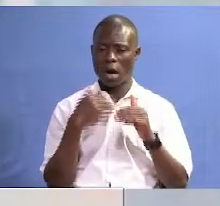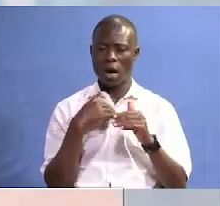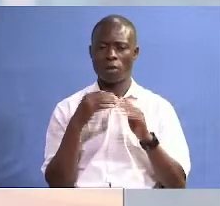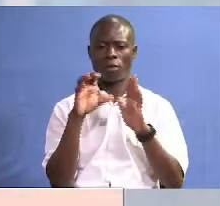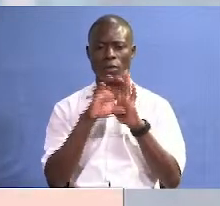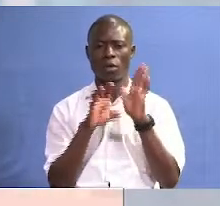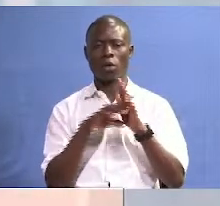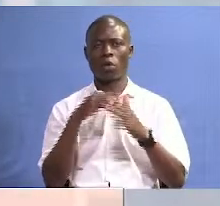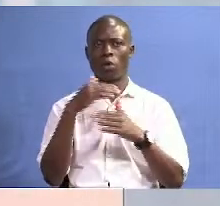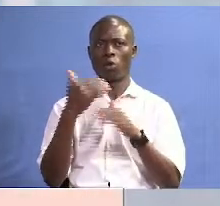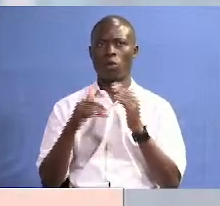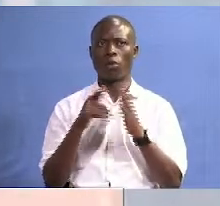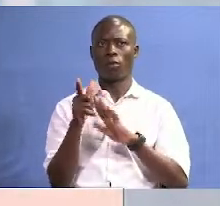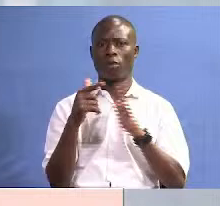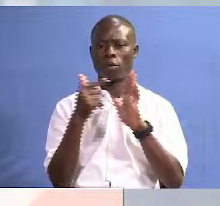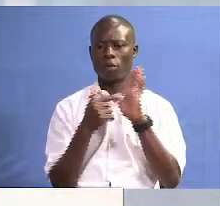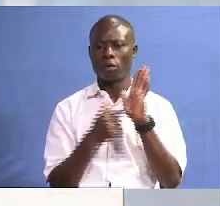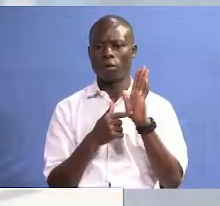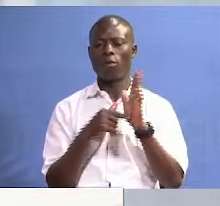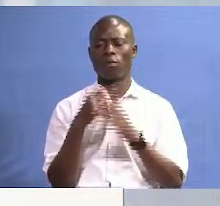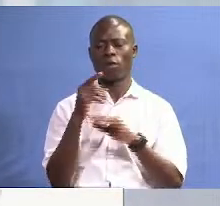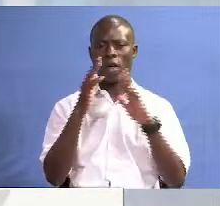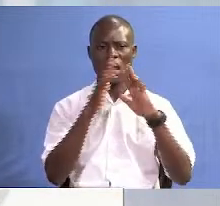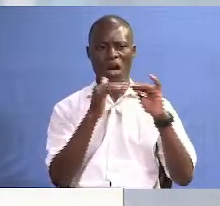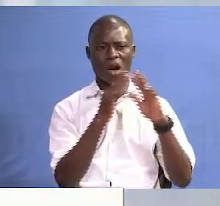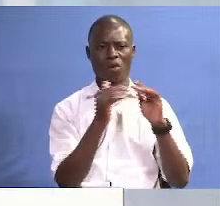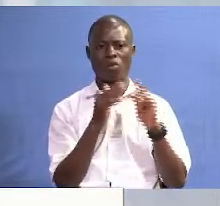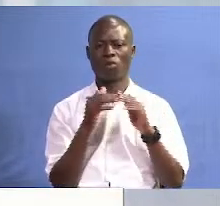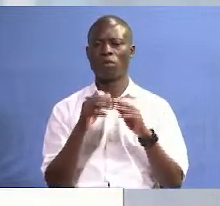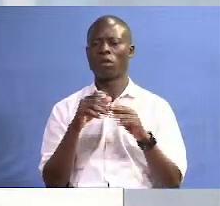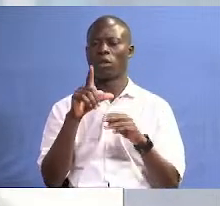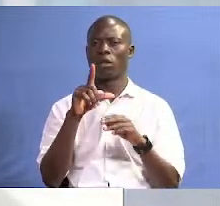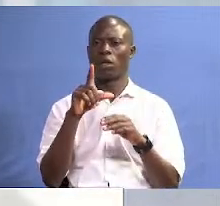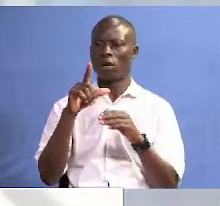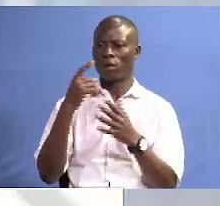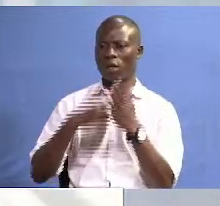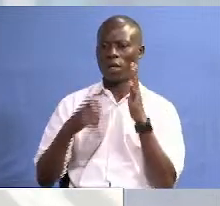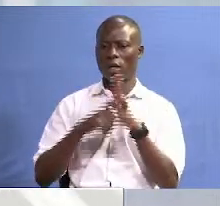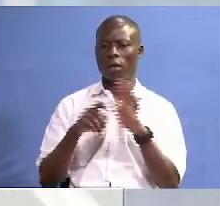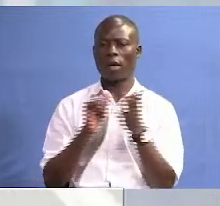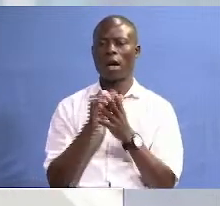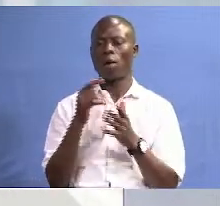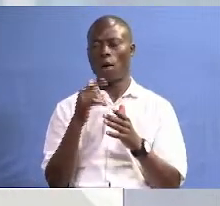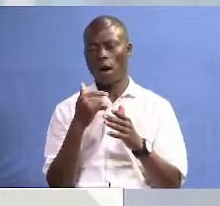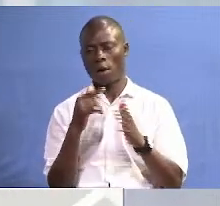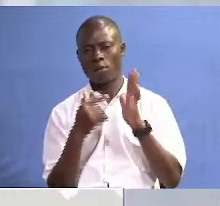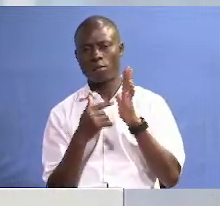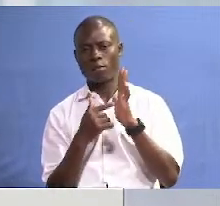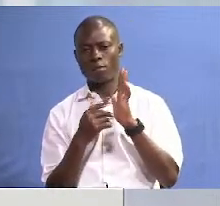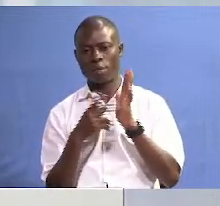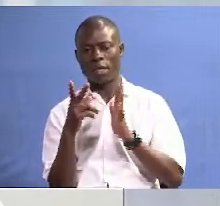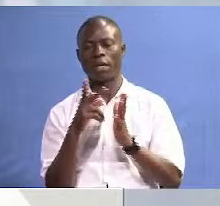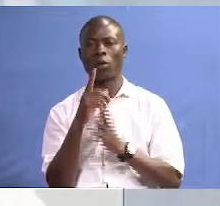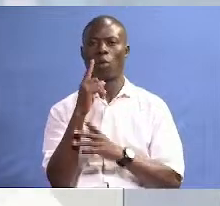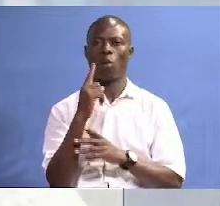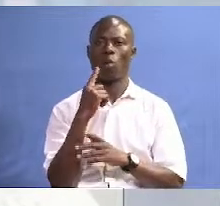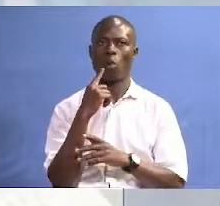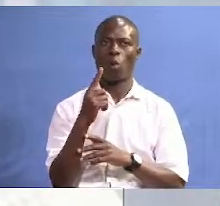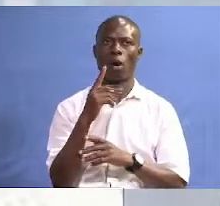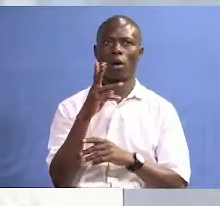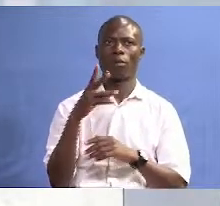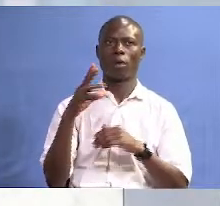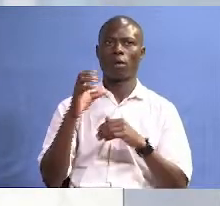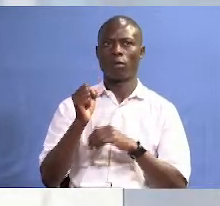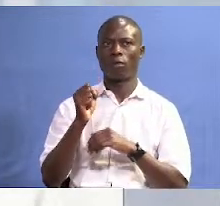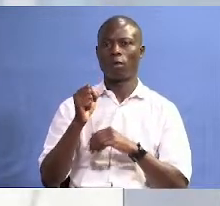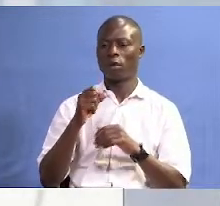stop the imposition of the housing levy, which requires Kenyans to pay 1.5% of their gross salary towards